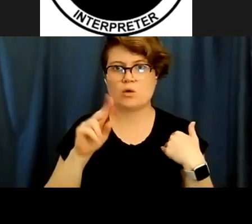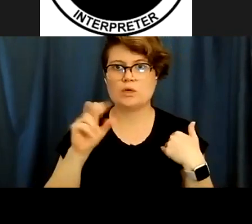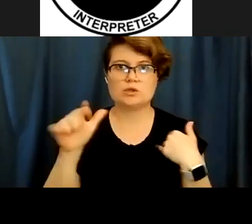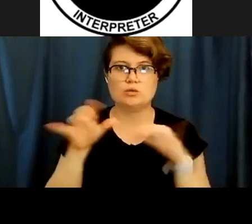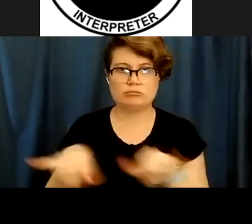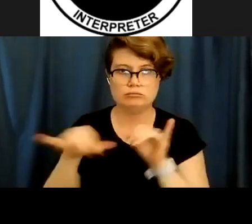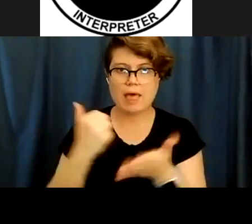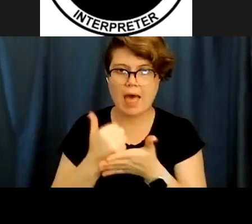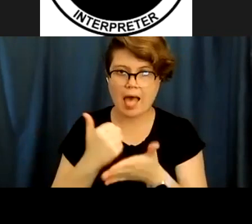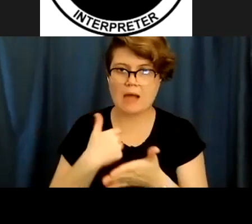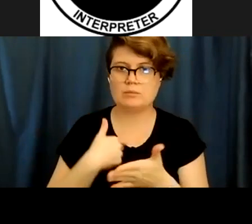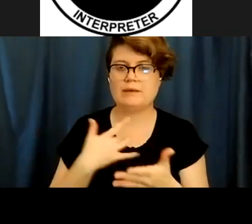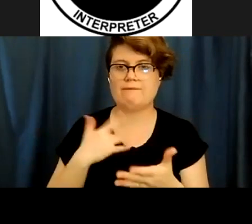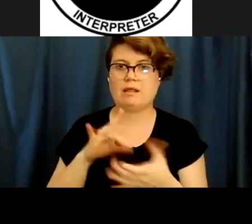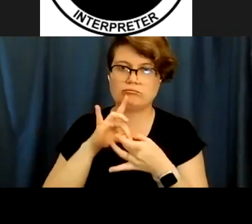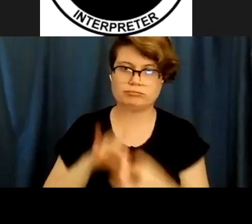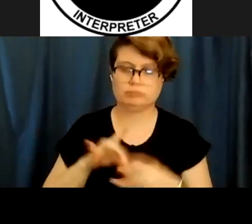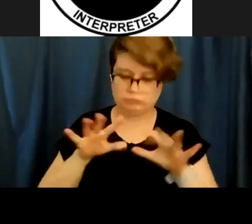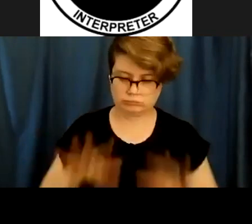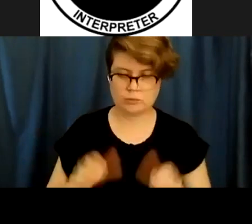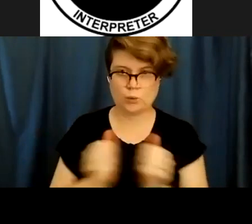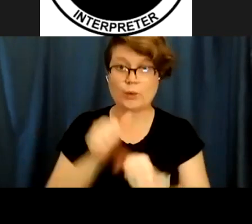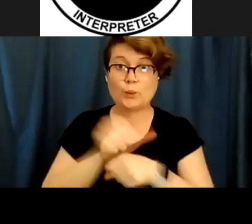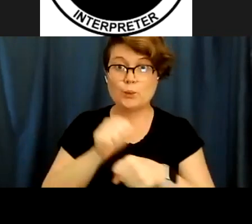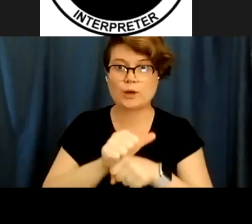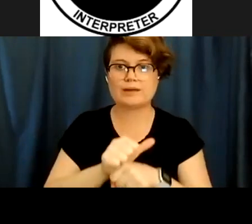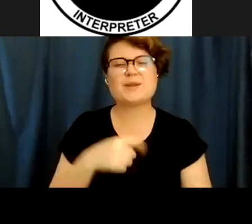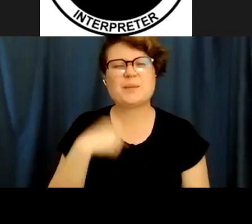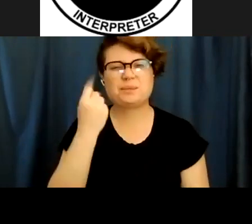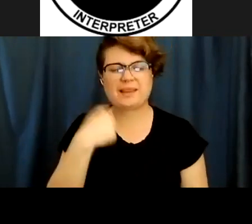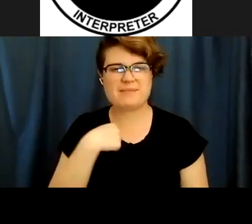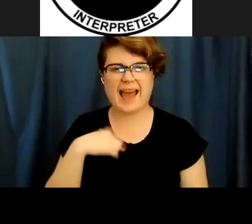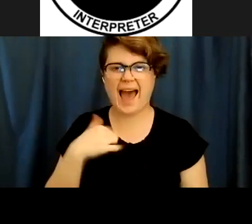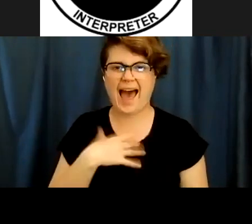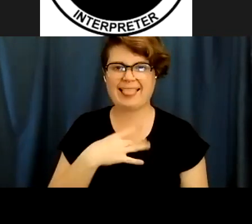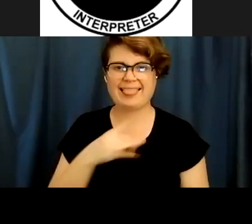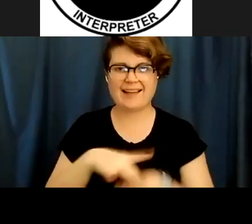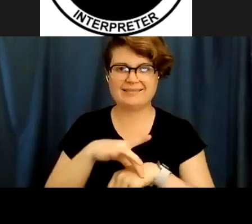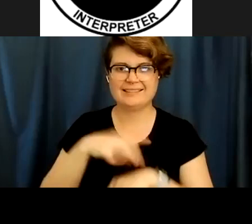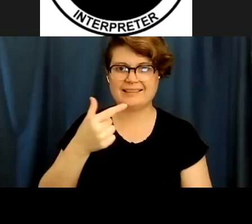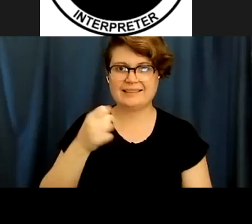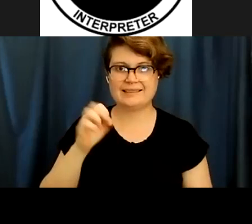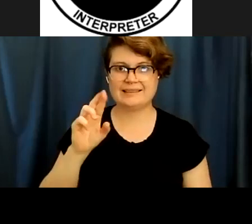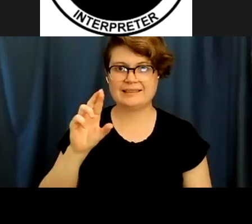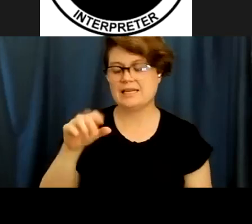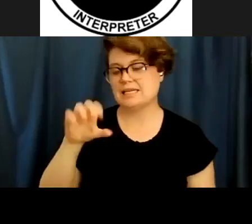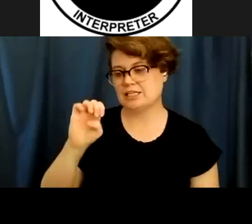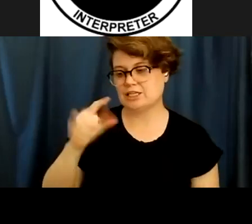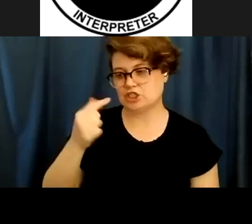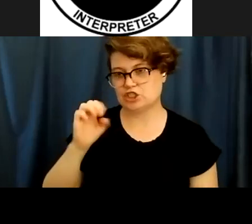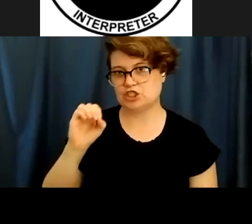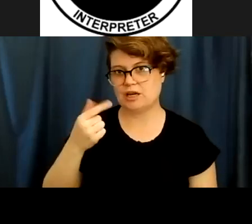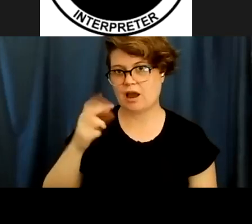work. And so for me, I'm kind of like a geography nerd. And so for me, that little ritual looks like I go to